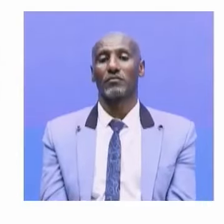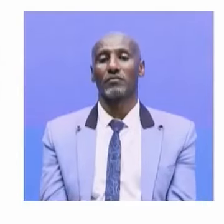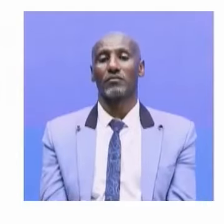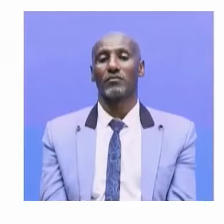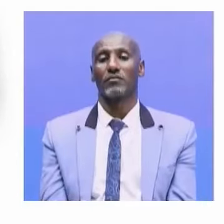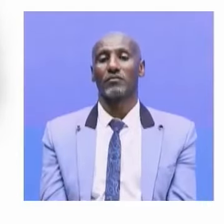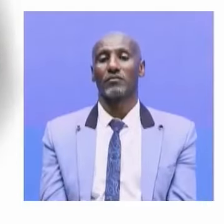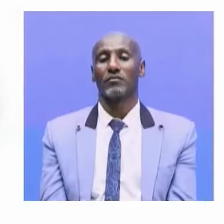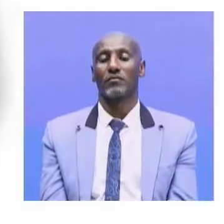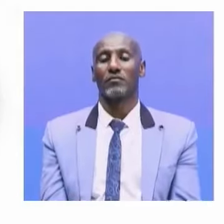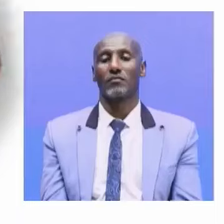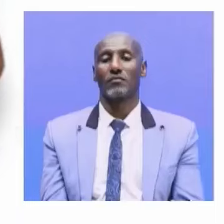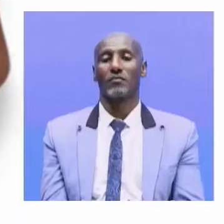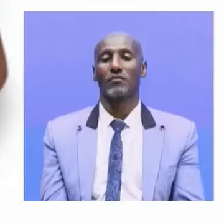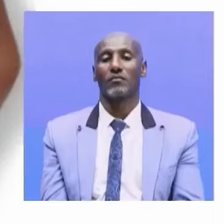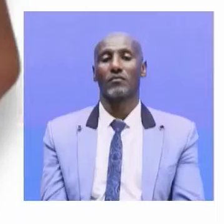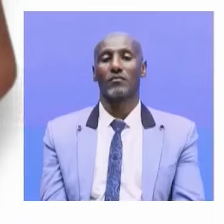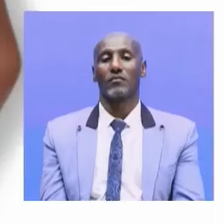nouns.